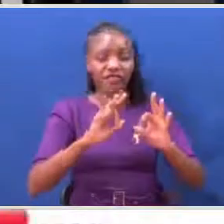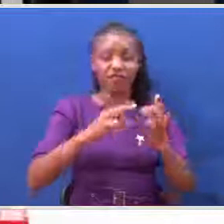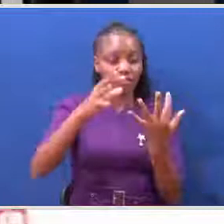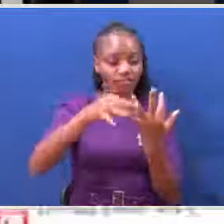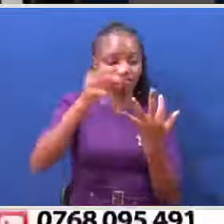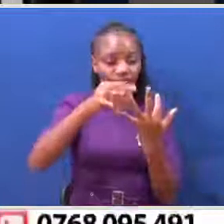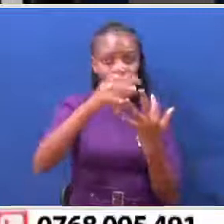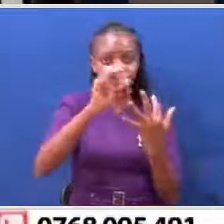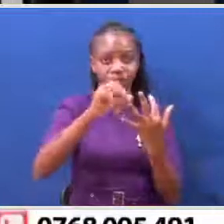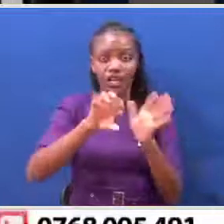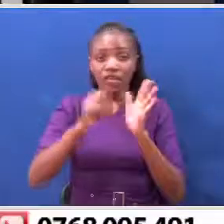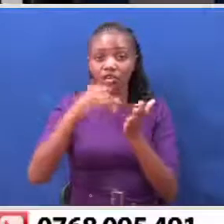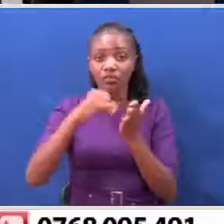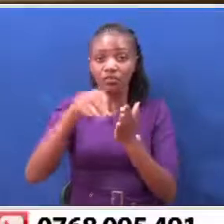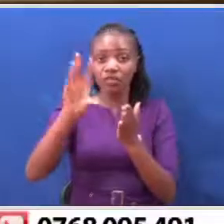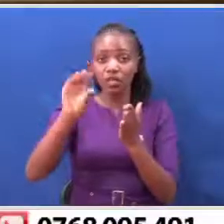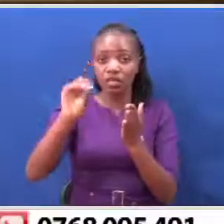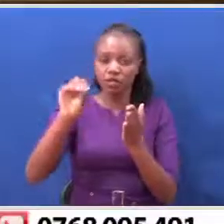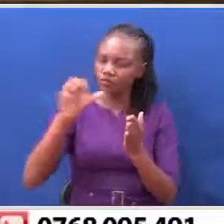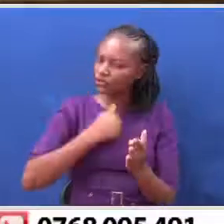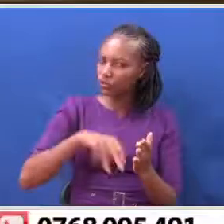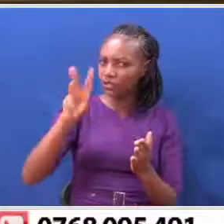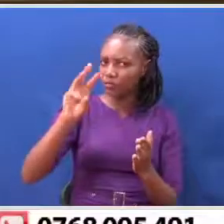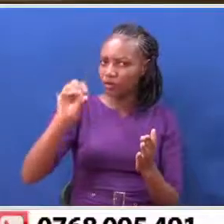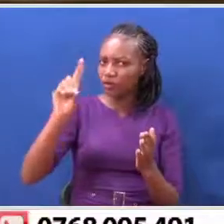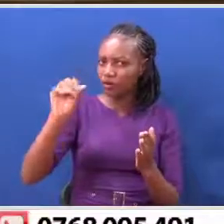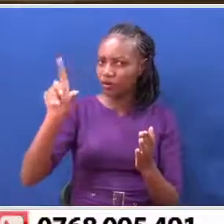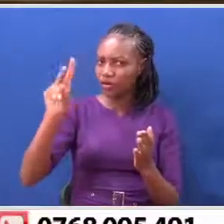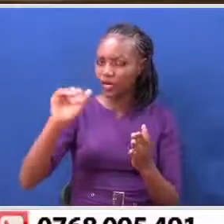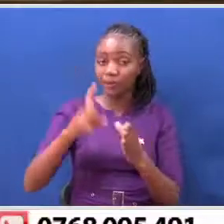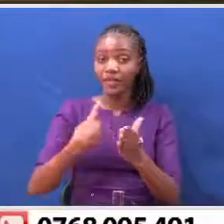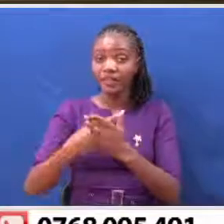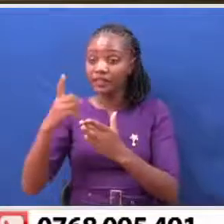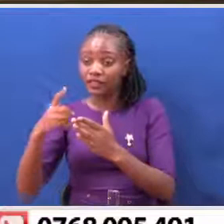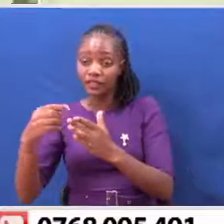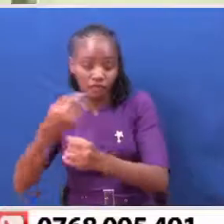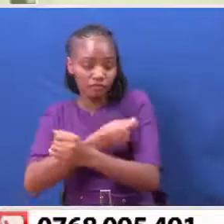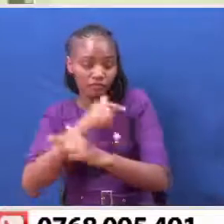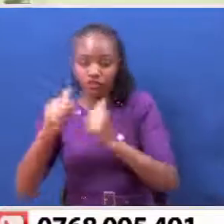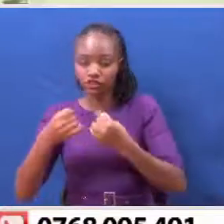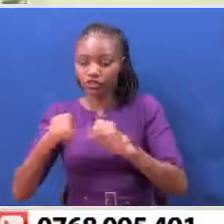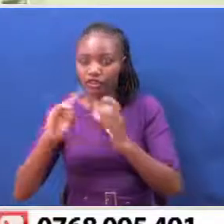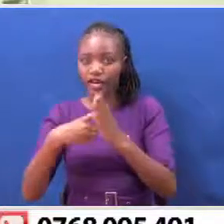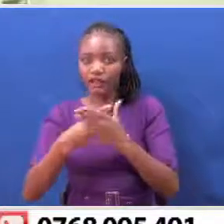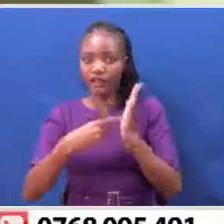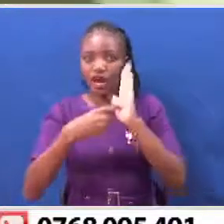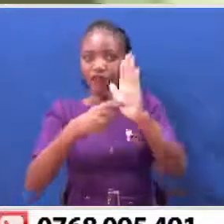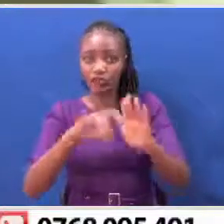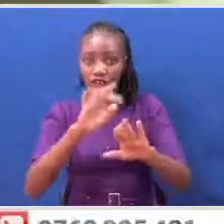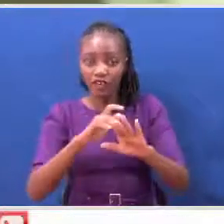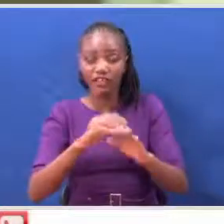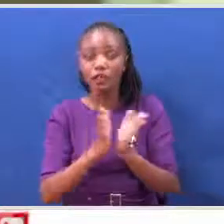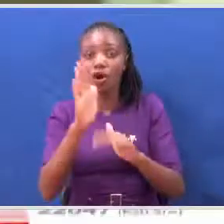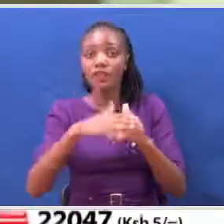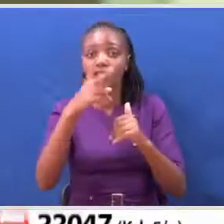and Pfizer biotech vaccine. AstraZeneca is still undergoing trials and has posted an impressive over